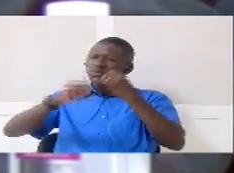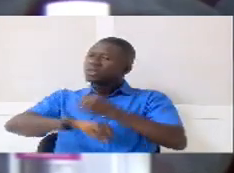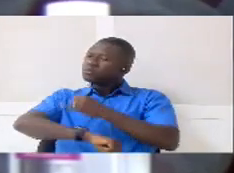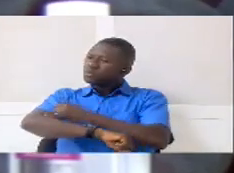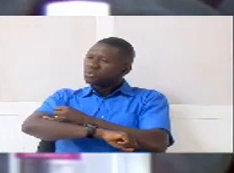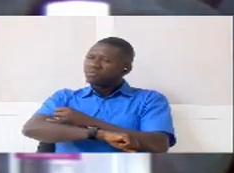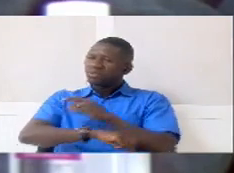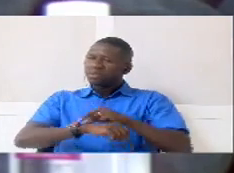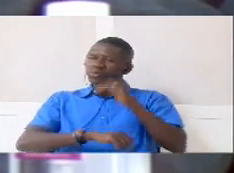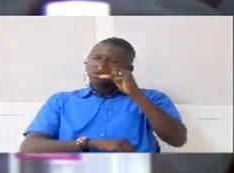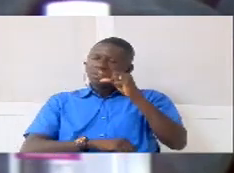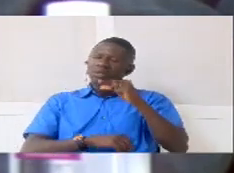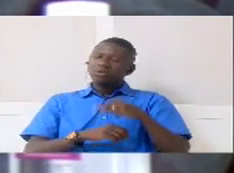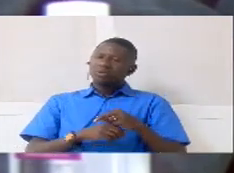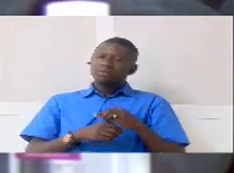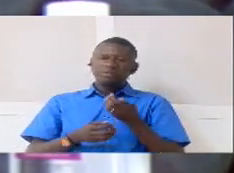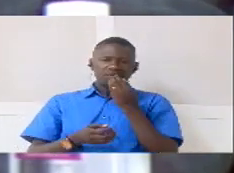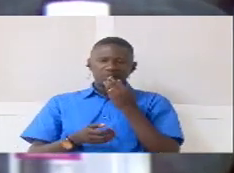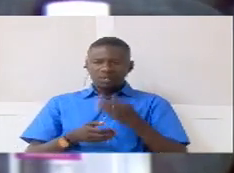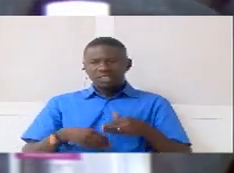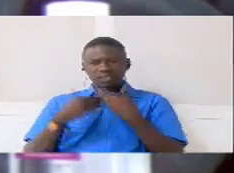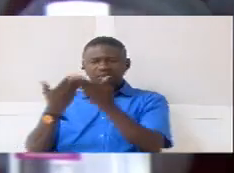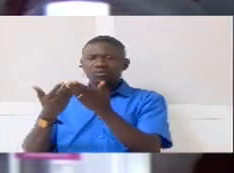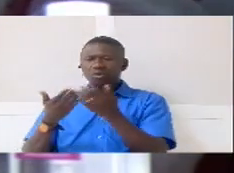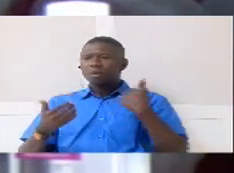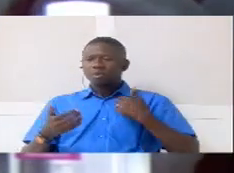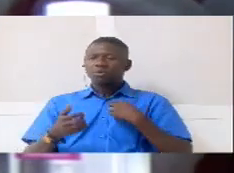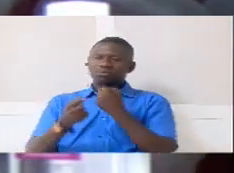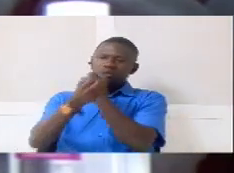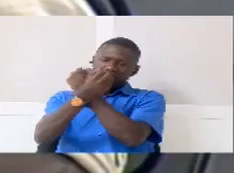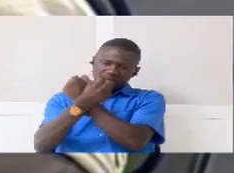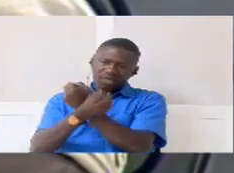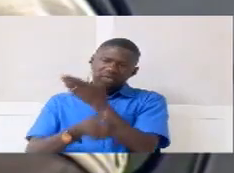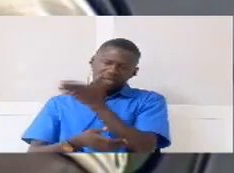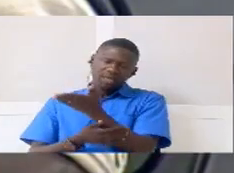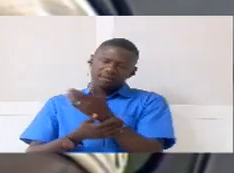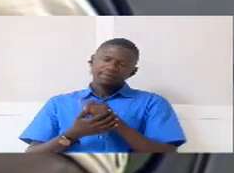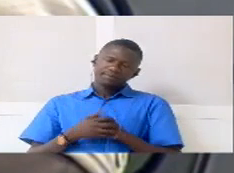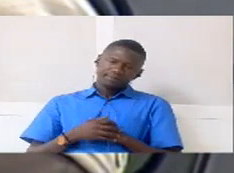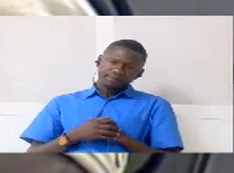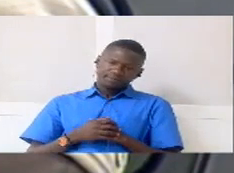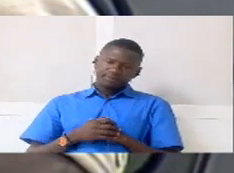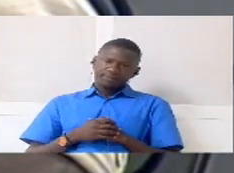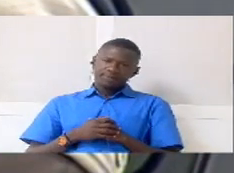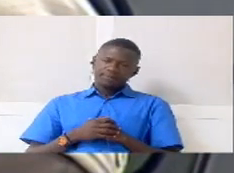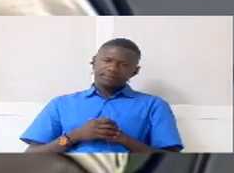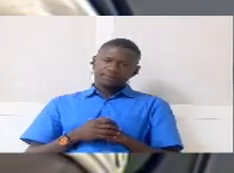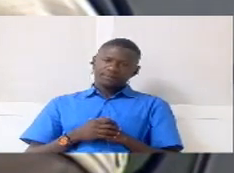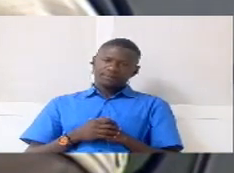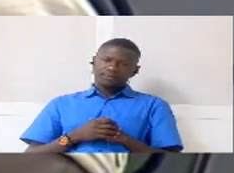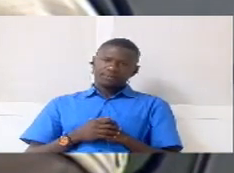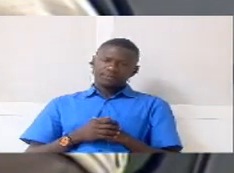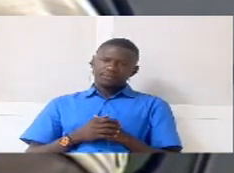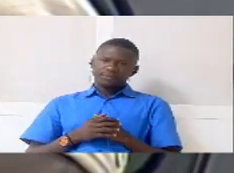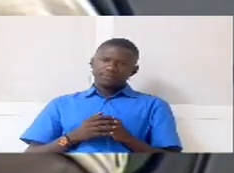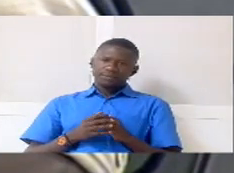diet that is being given to prisoners? Silang wakono fo alto alkana na suhero kela bang albe masakunda ya mar la menna puru ye